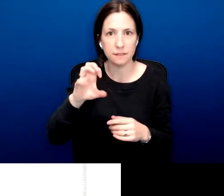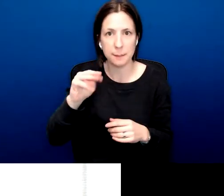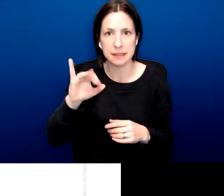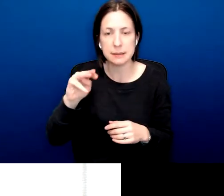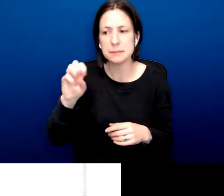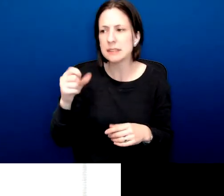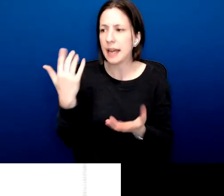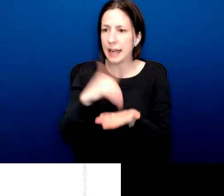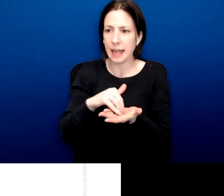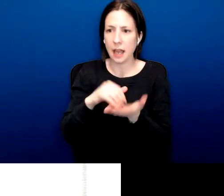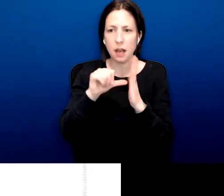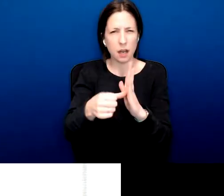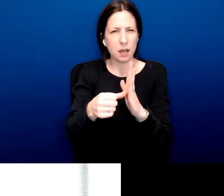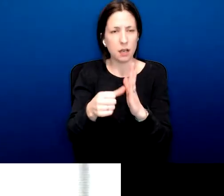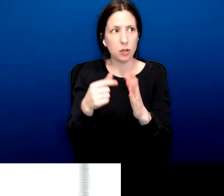think, again,